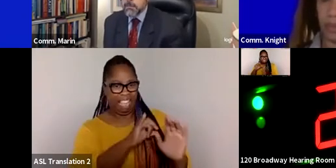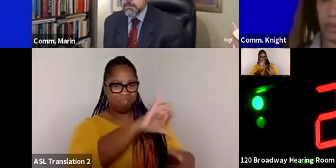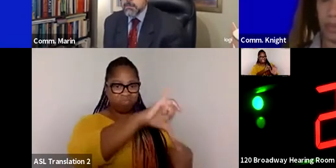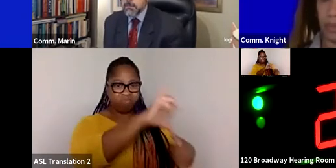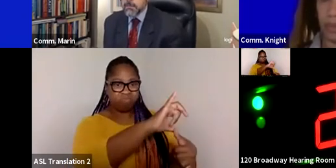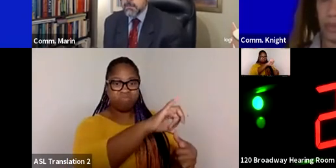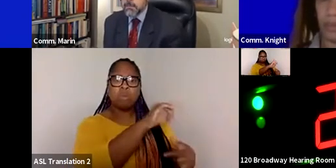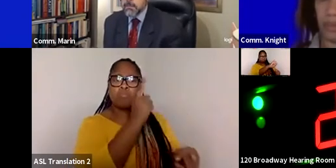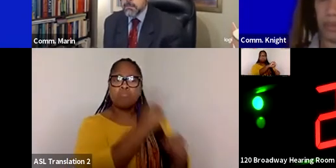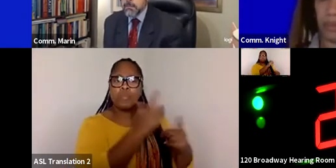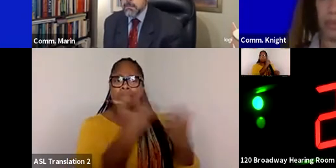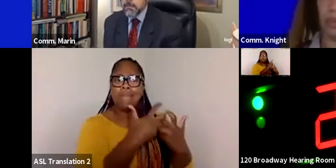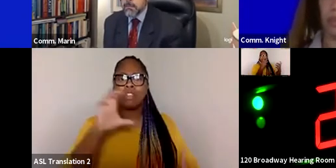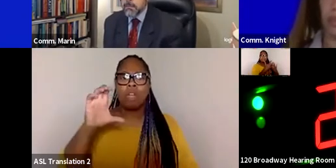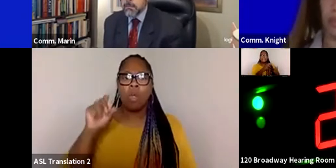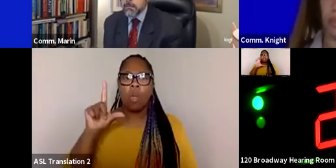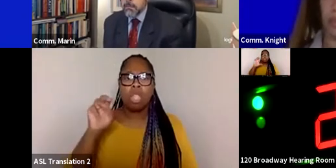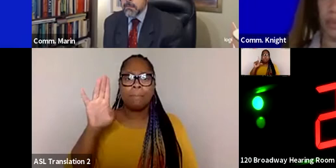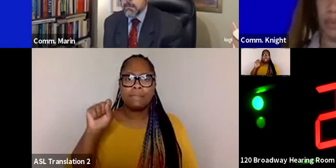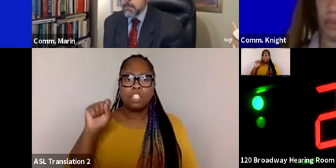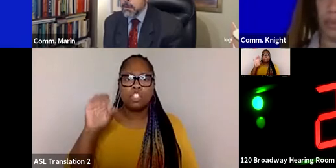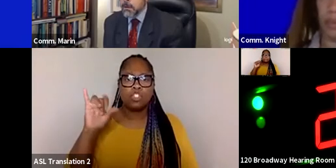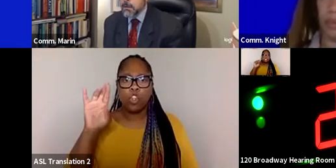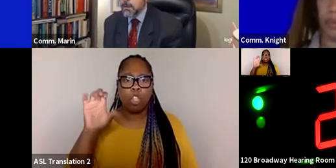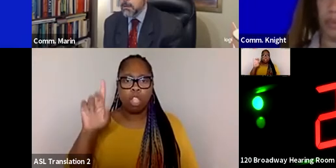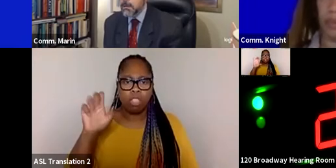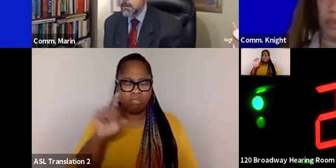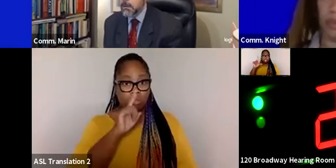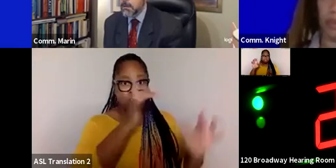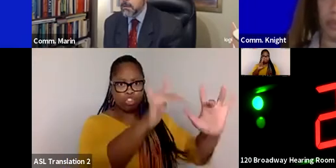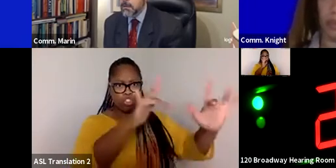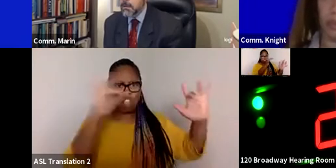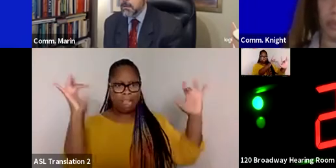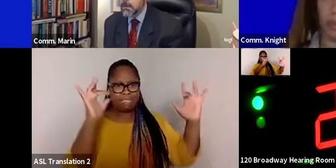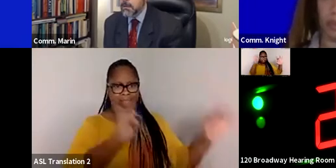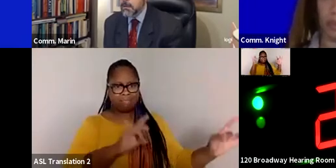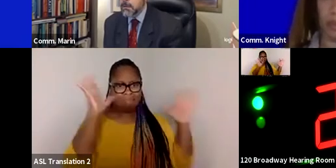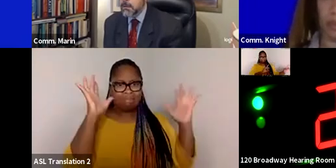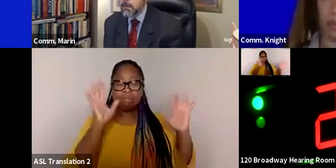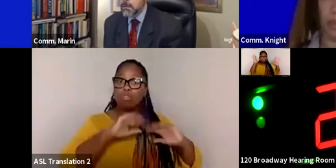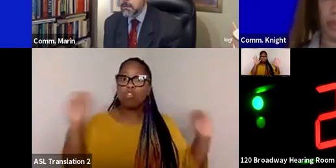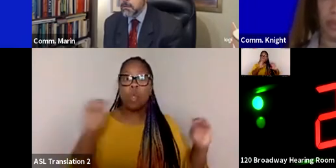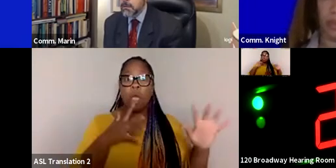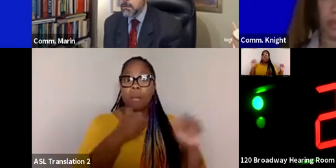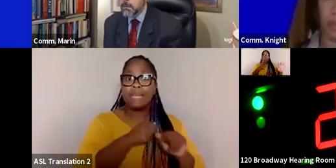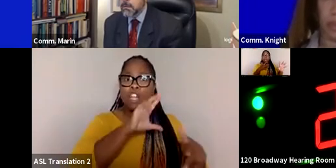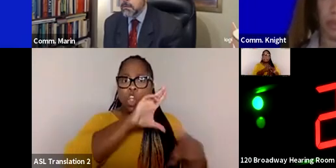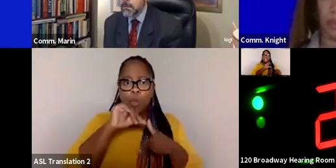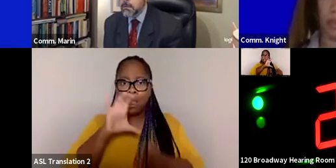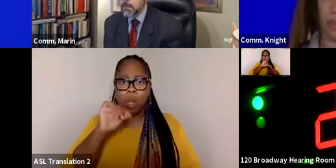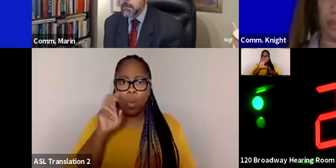Circle. It's a shiny blight. There's no regard for updated hurricane codes. They threw out some things about